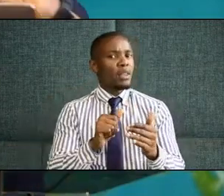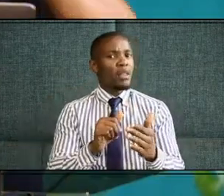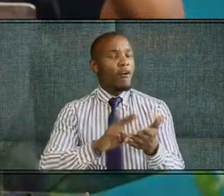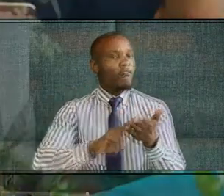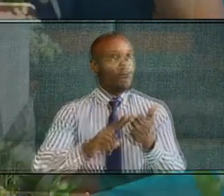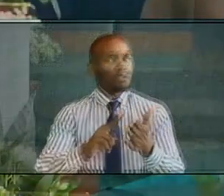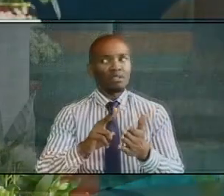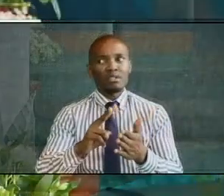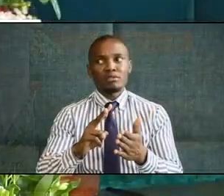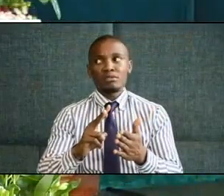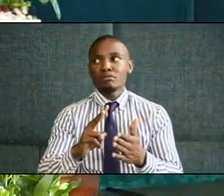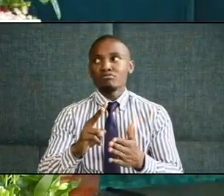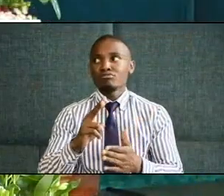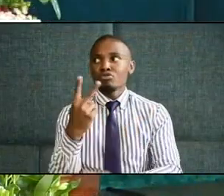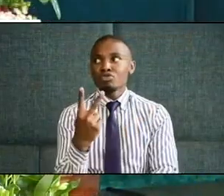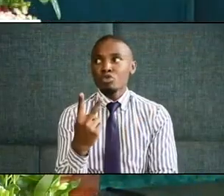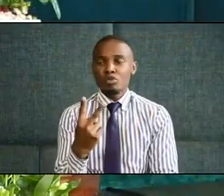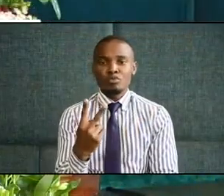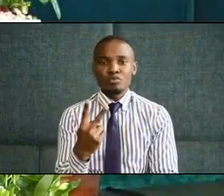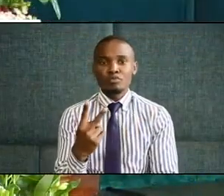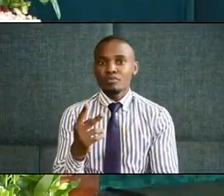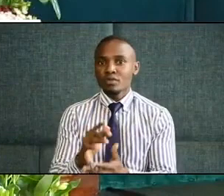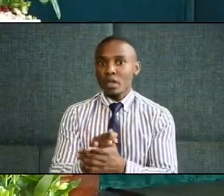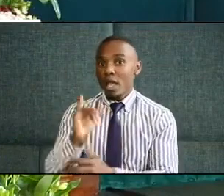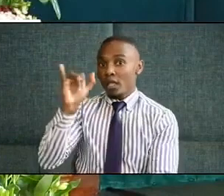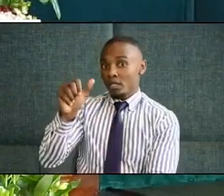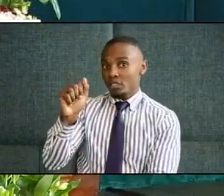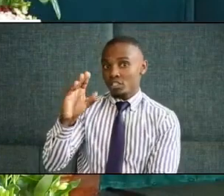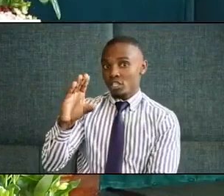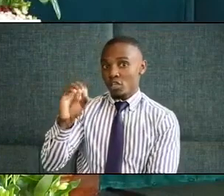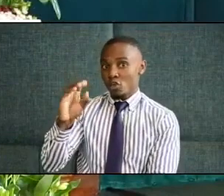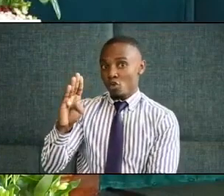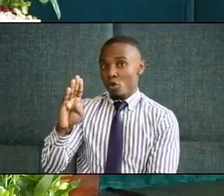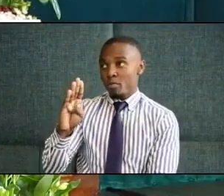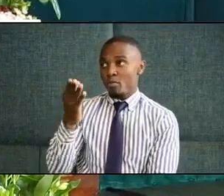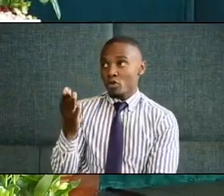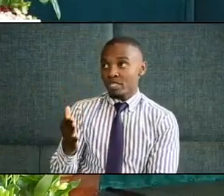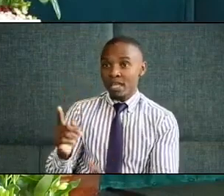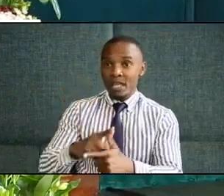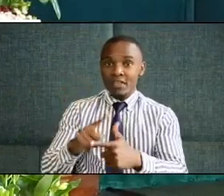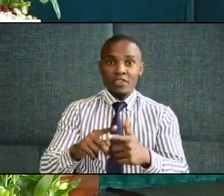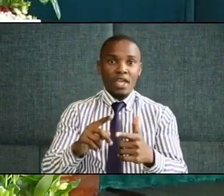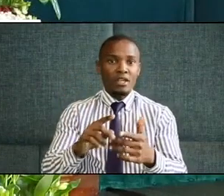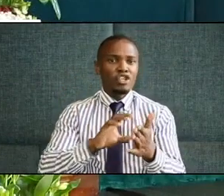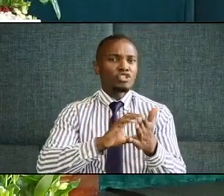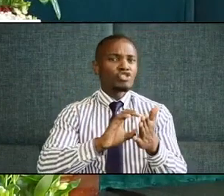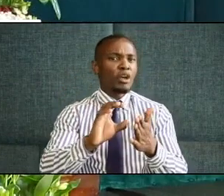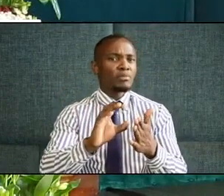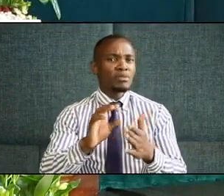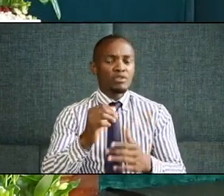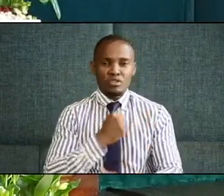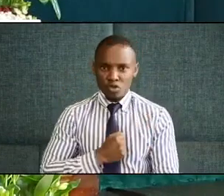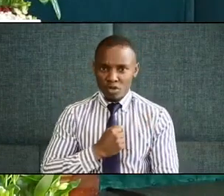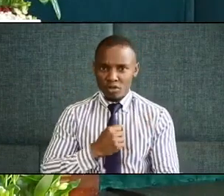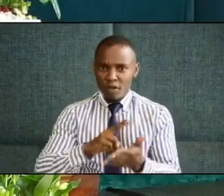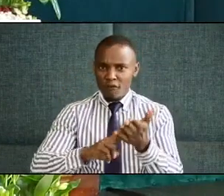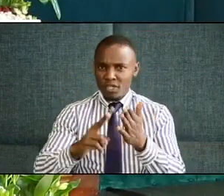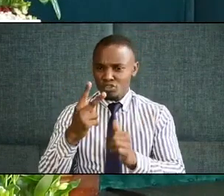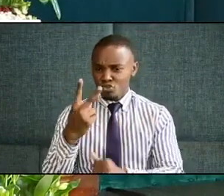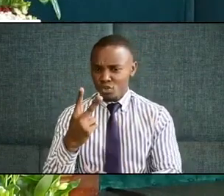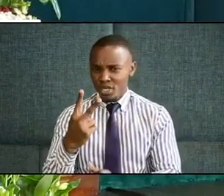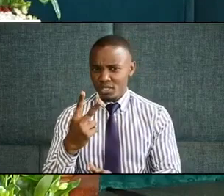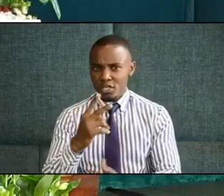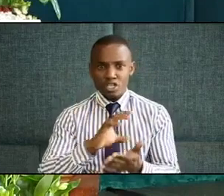28, Jacob vowed at Bethel. Then in chapter 29, Jacob arrives in Padam